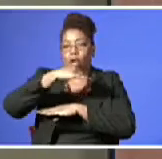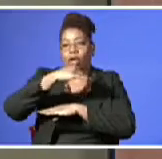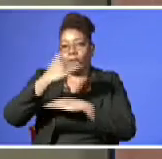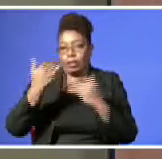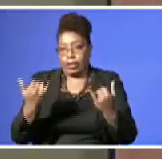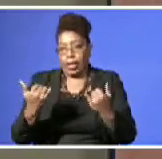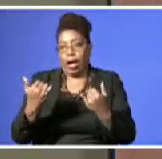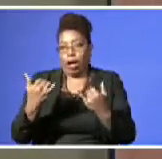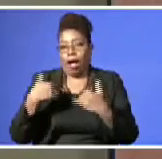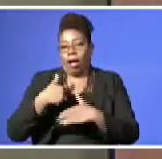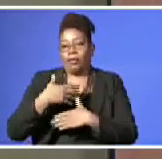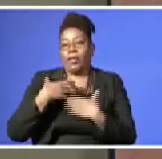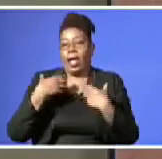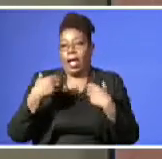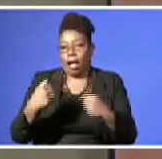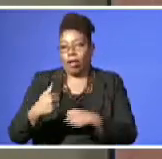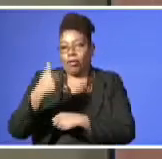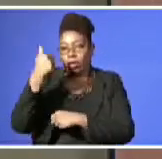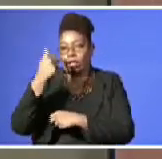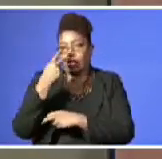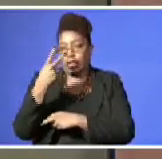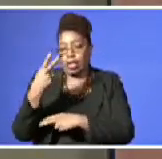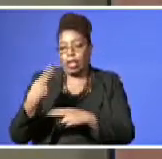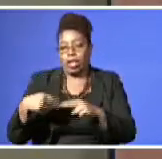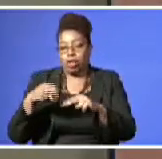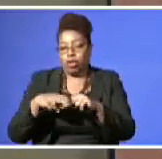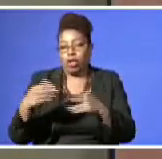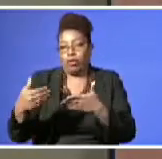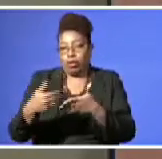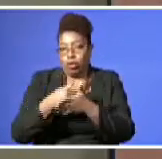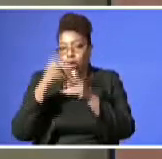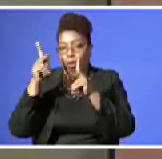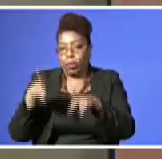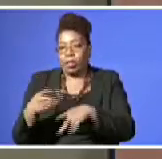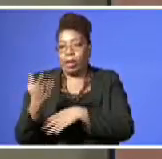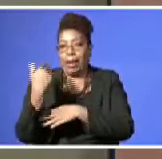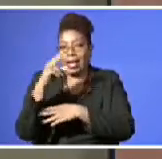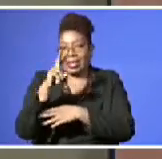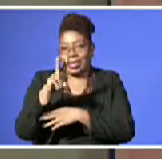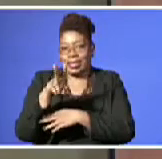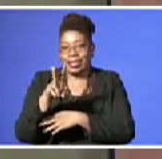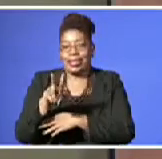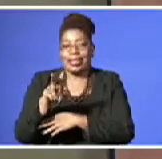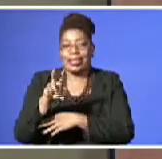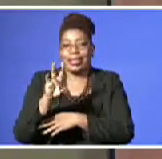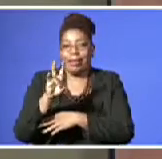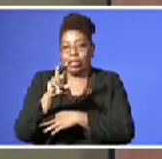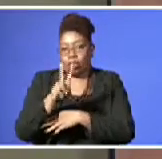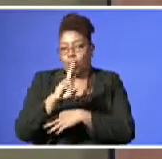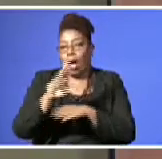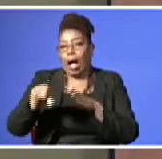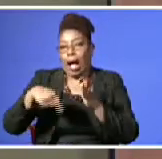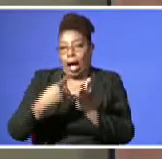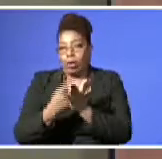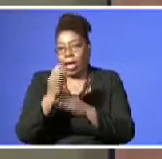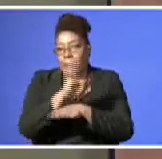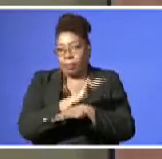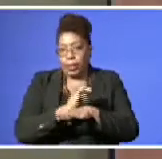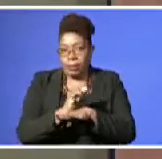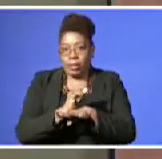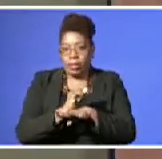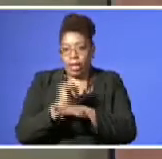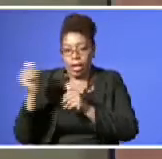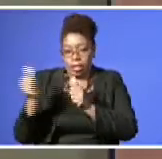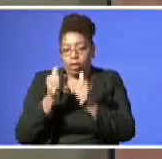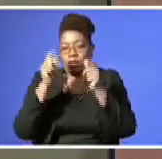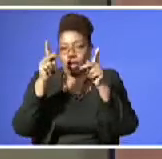officials acknowledge a modest uptick in new cases there over the past 72 hours. Now, Bimini's COVID-19 picture is encouraging to